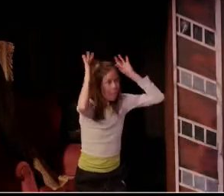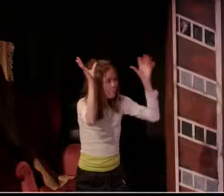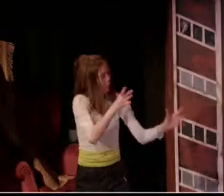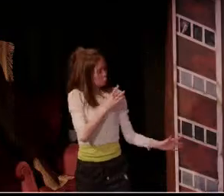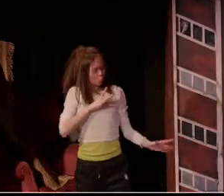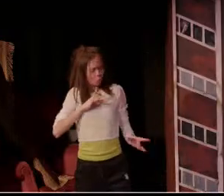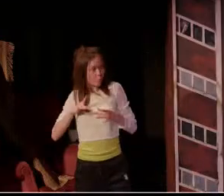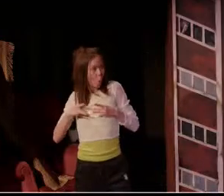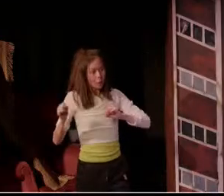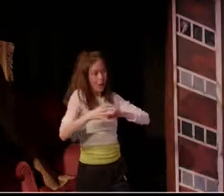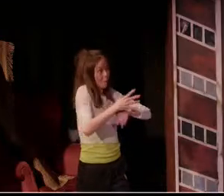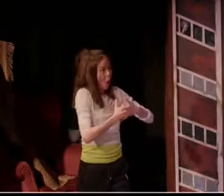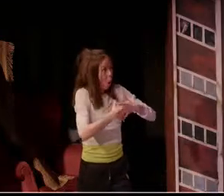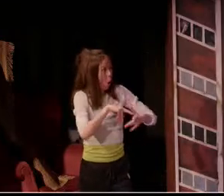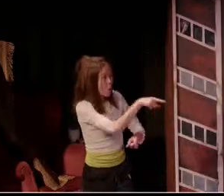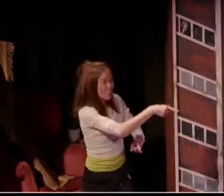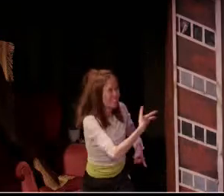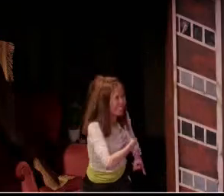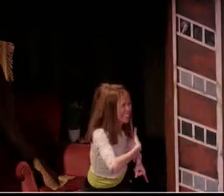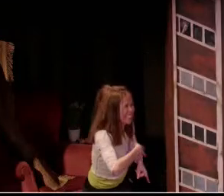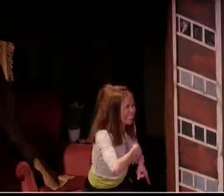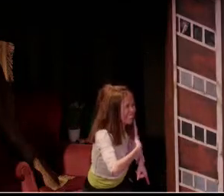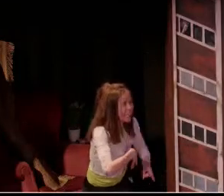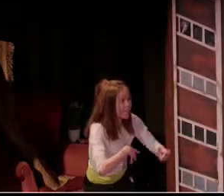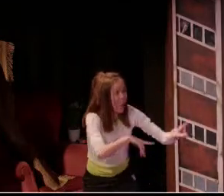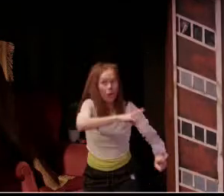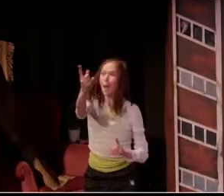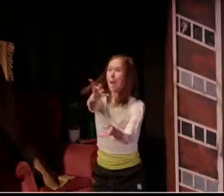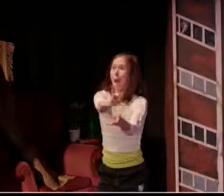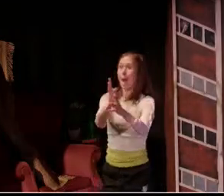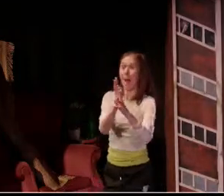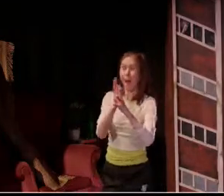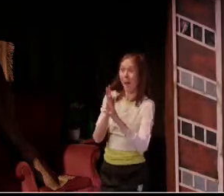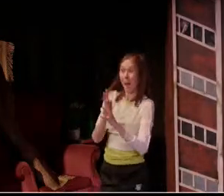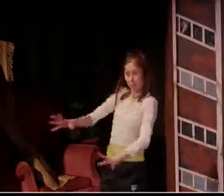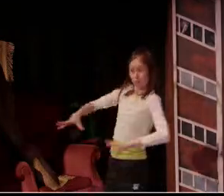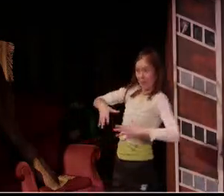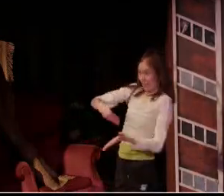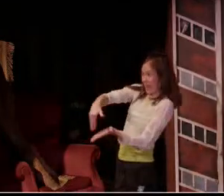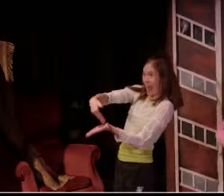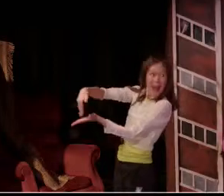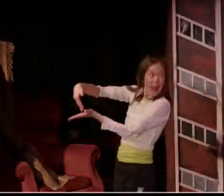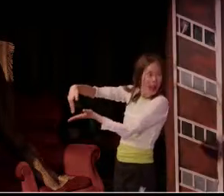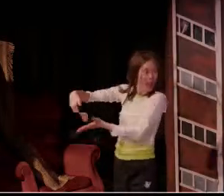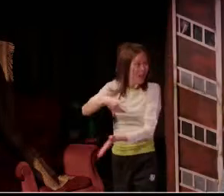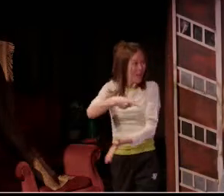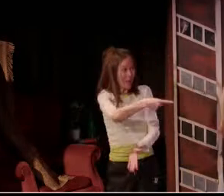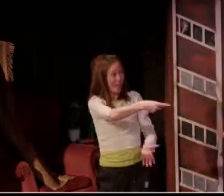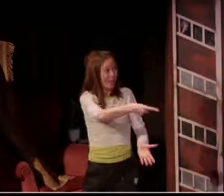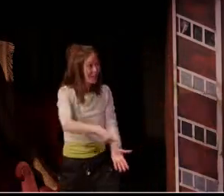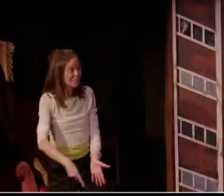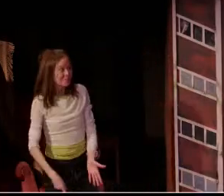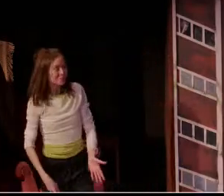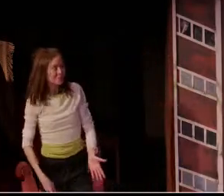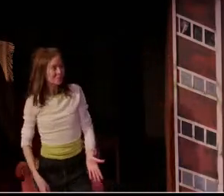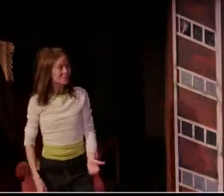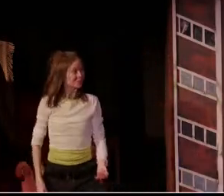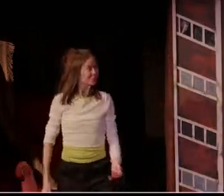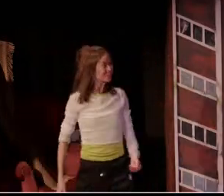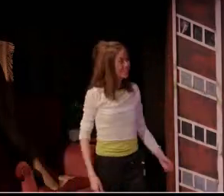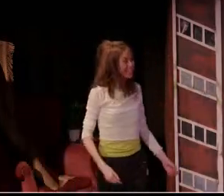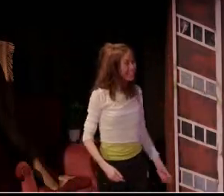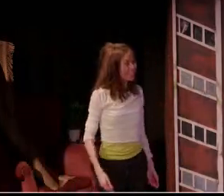steel, what maids lack from head to heel. Come buy from me, come buy, come buy, come buy, or else your girls will